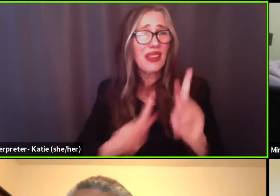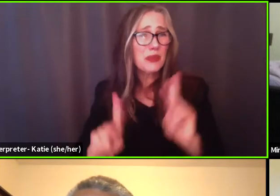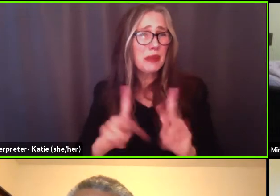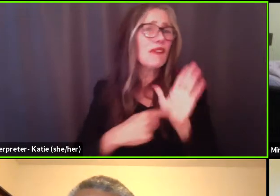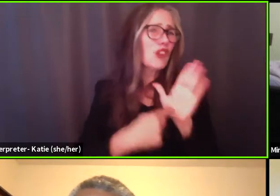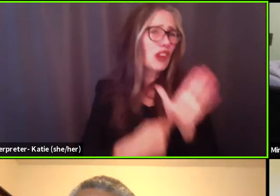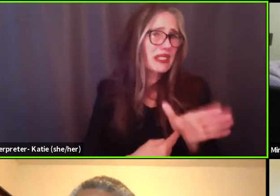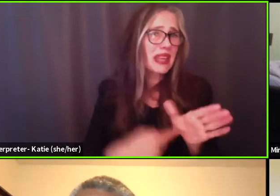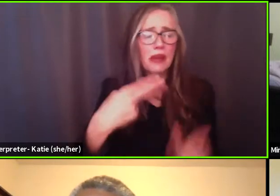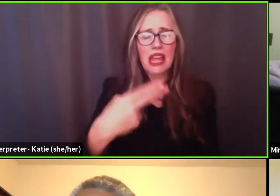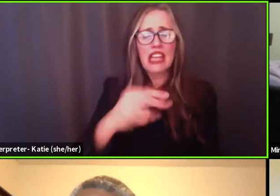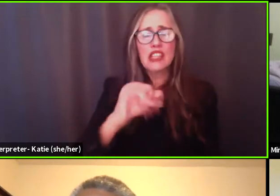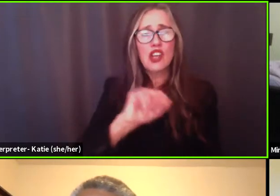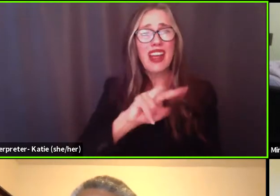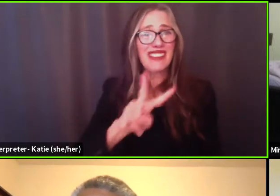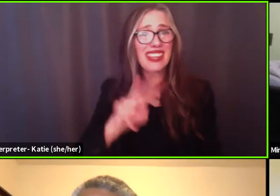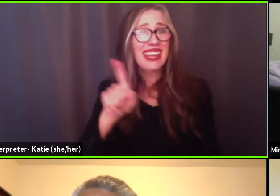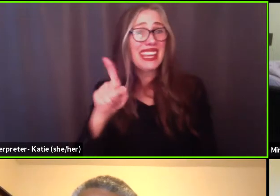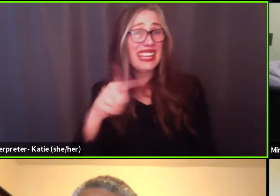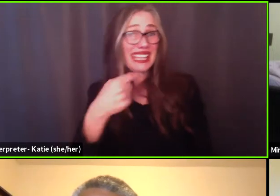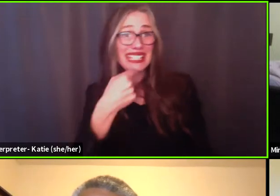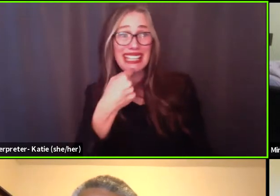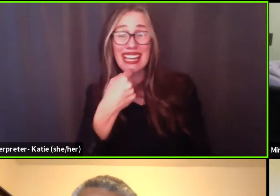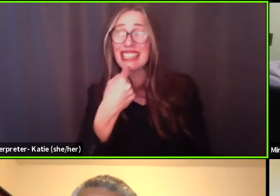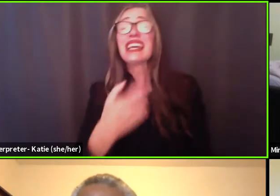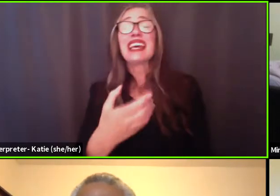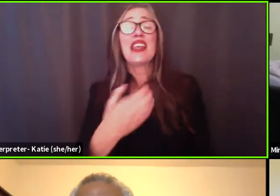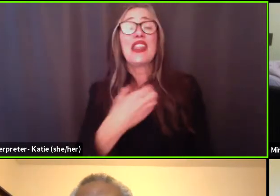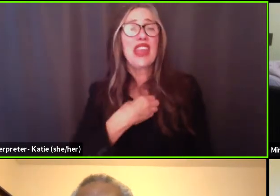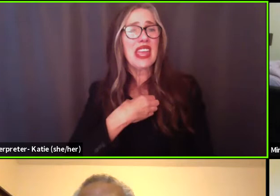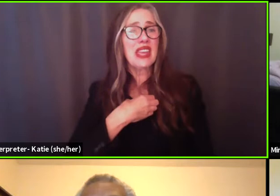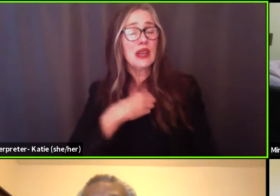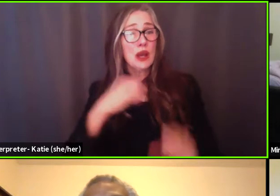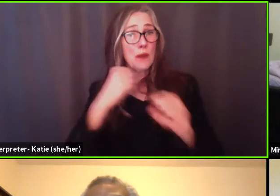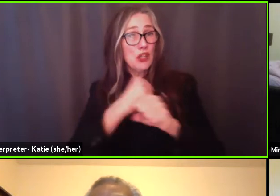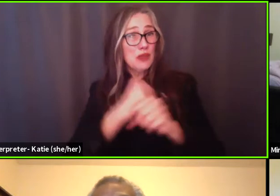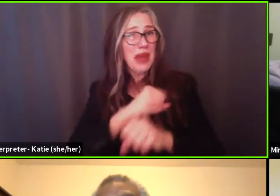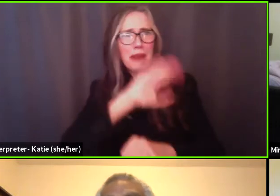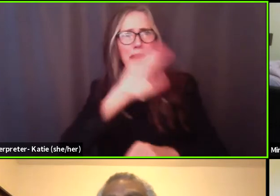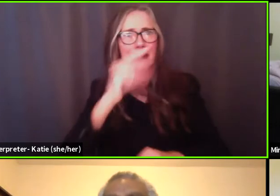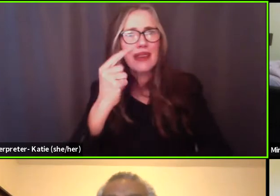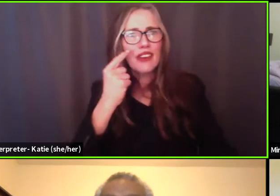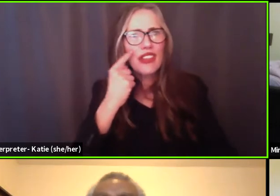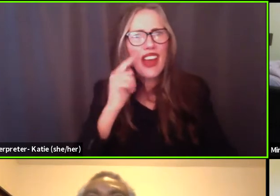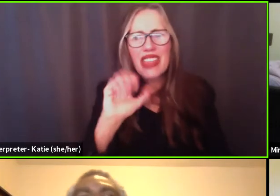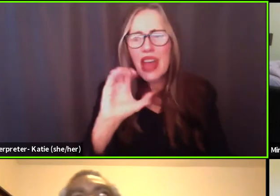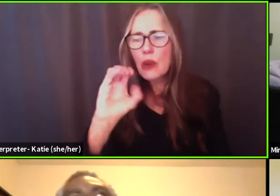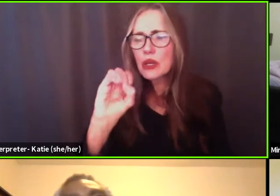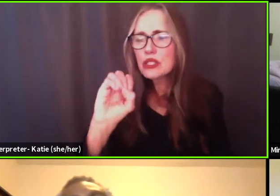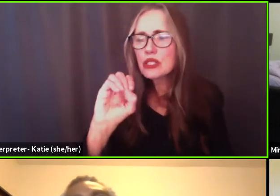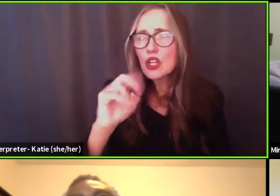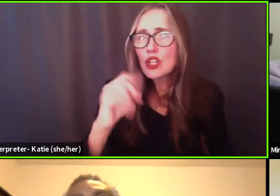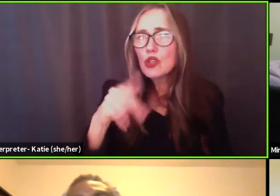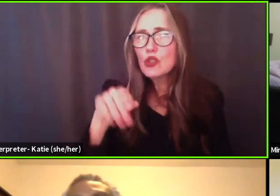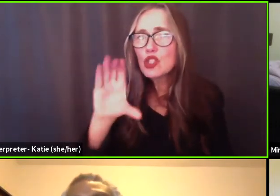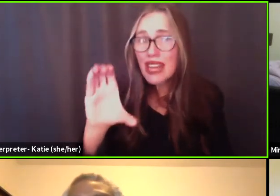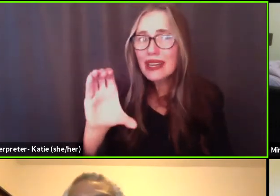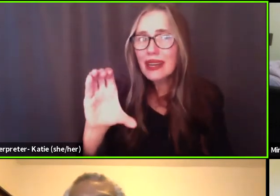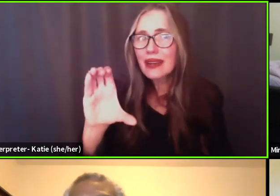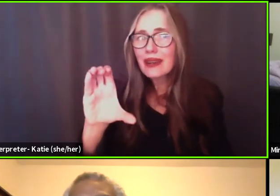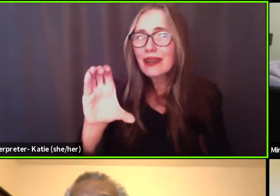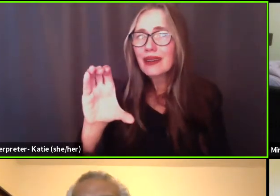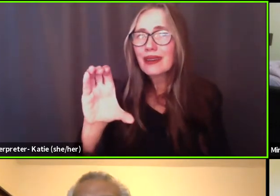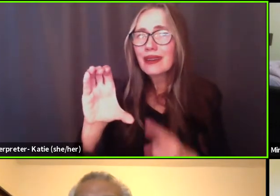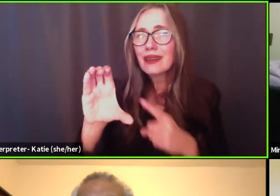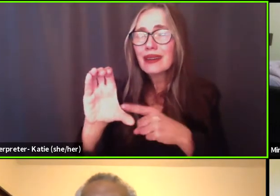han says they push back on it of course but it didn't even occur that it was a eugenic framework and so again we see this idea of fitness and